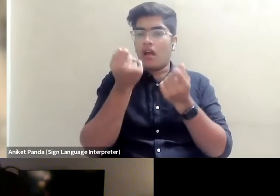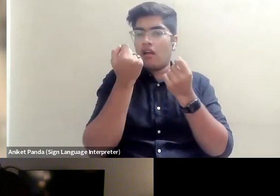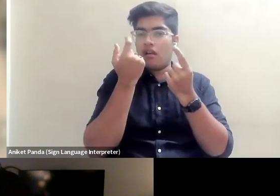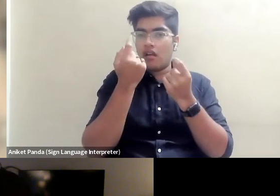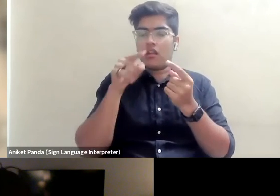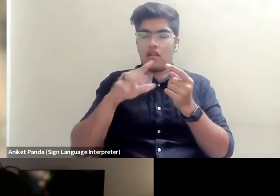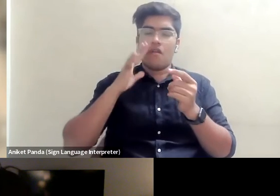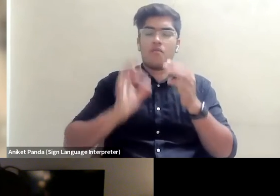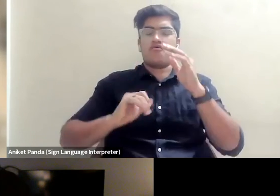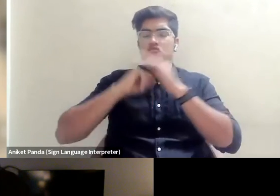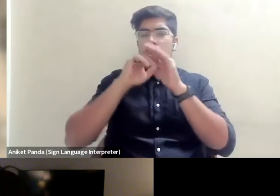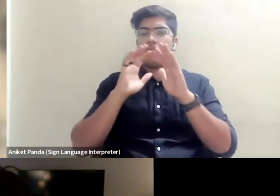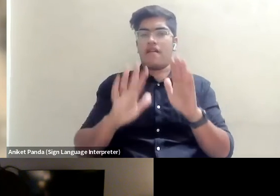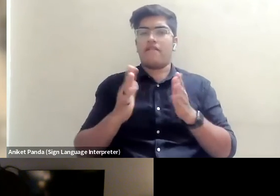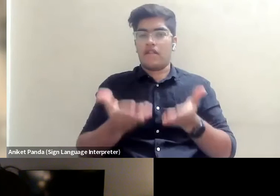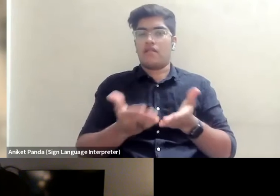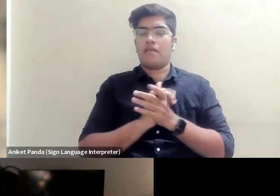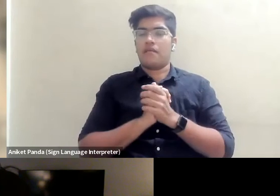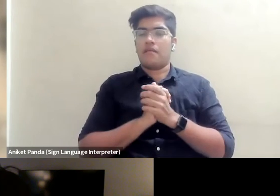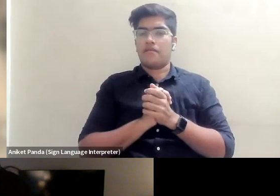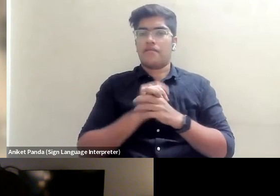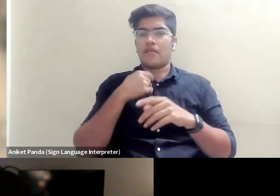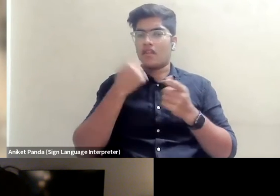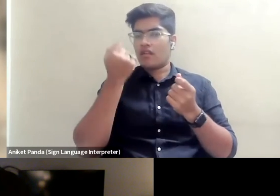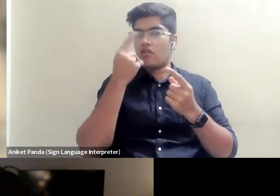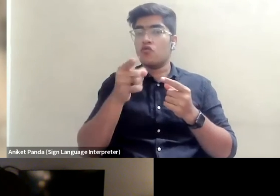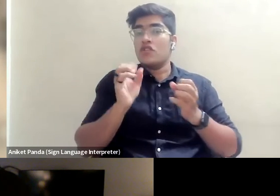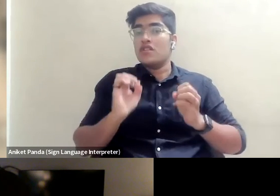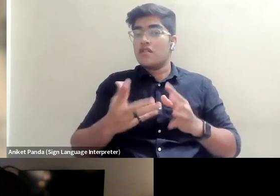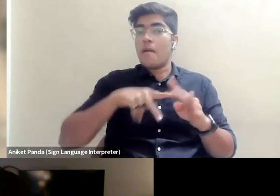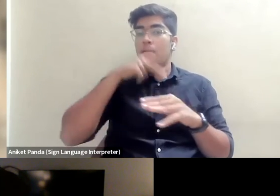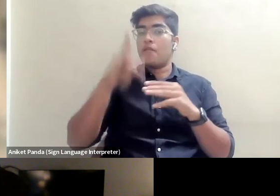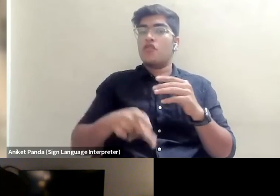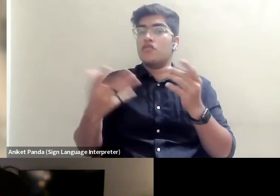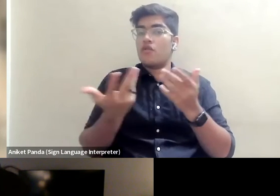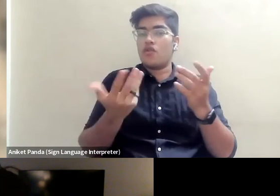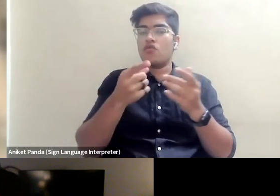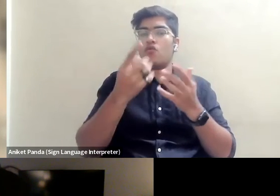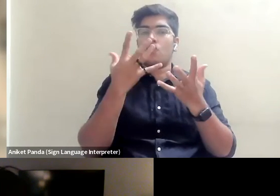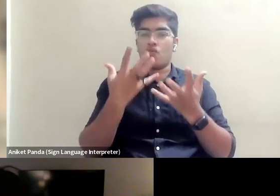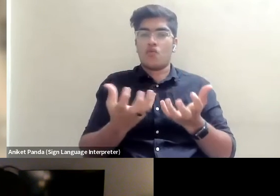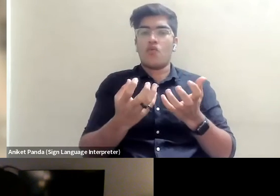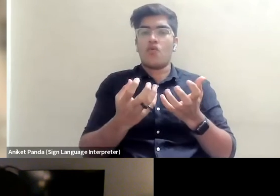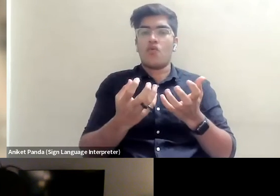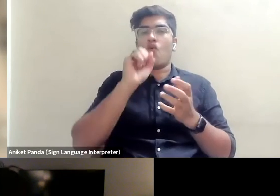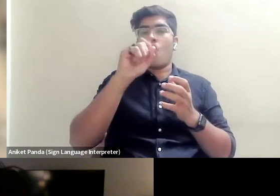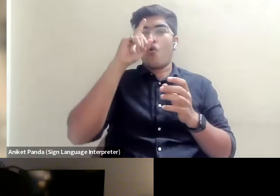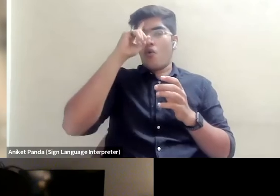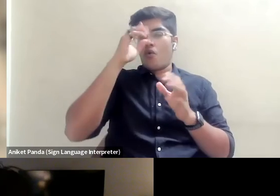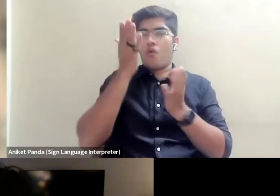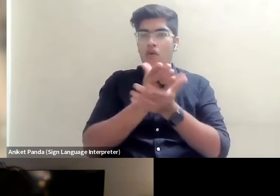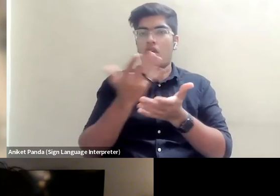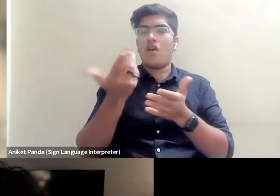and so important. And as I understand, you did start your project with that intention. You had a different methodology, a different